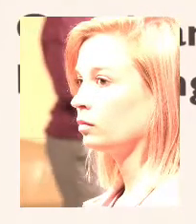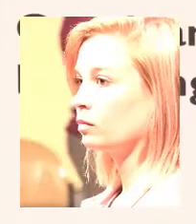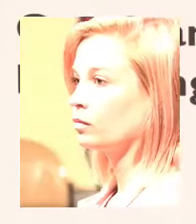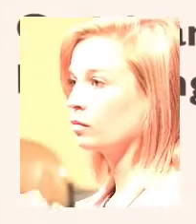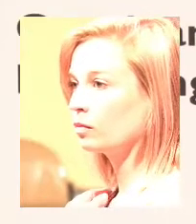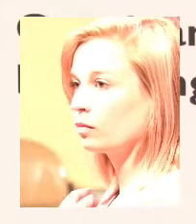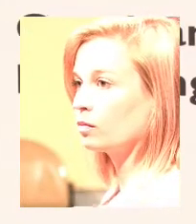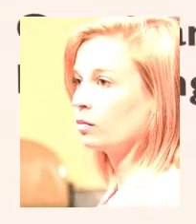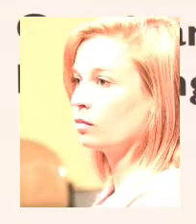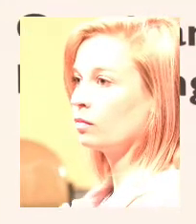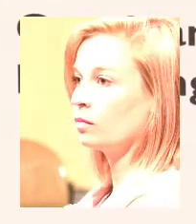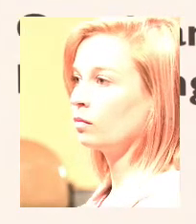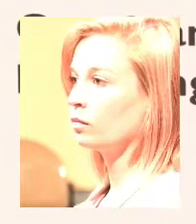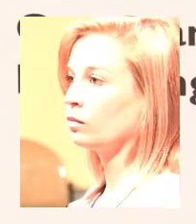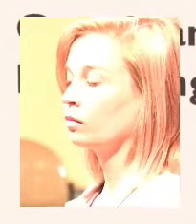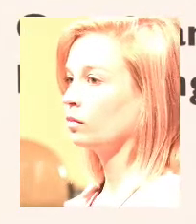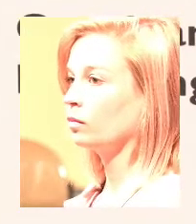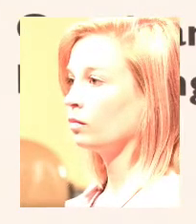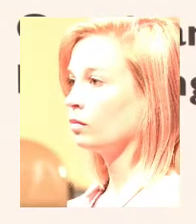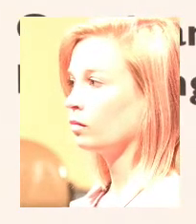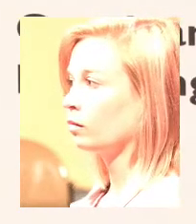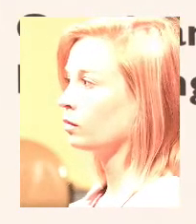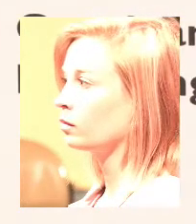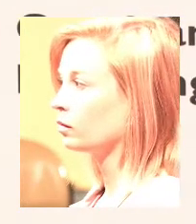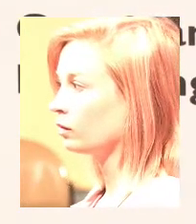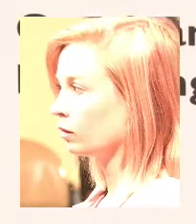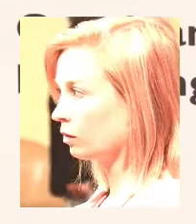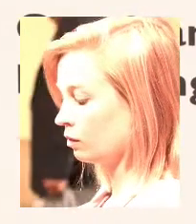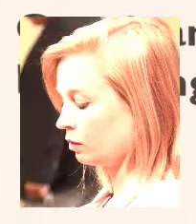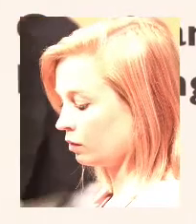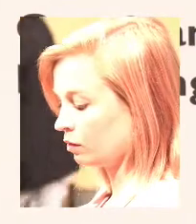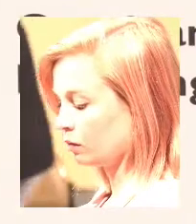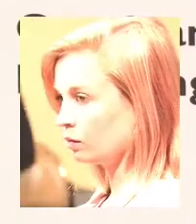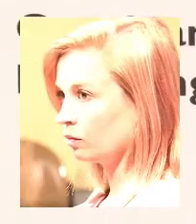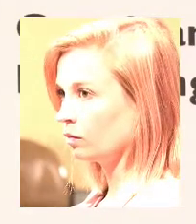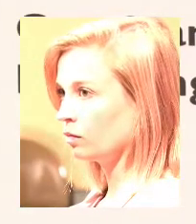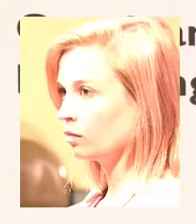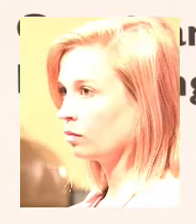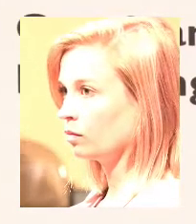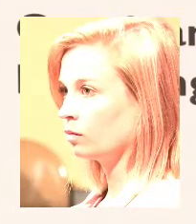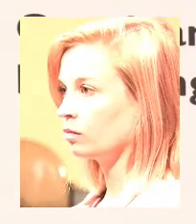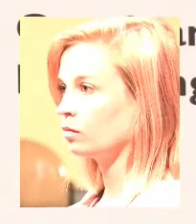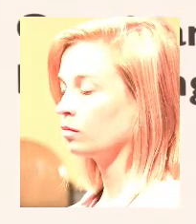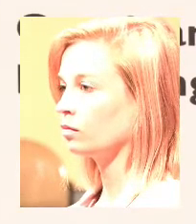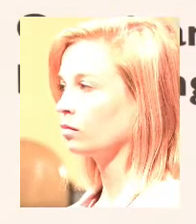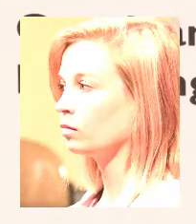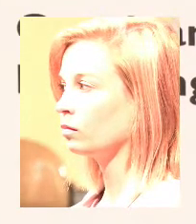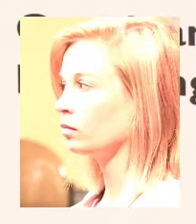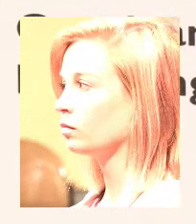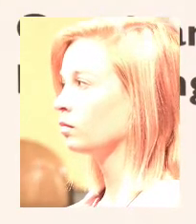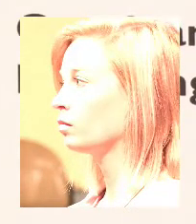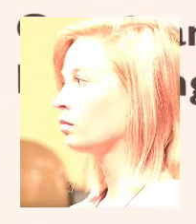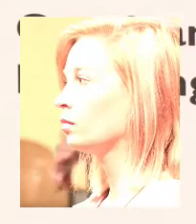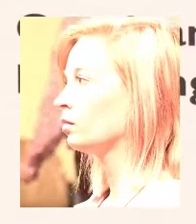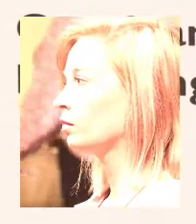happening at that point in time. So in a nutshell, what I can say is community policing really